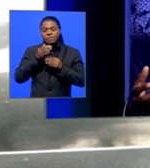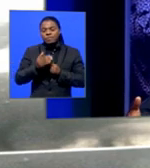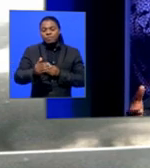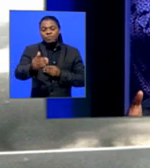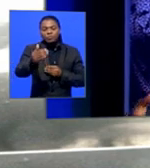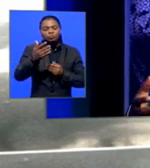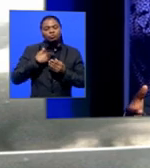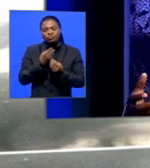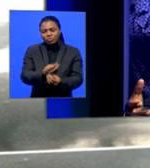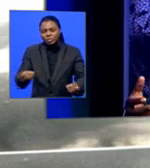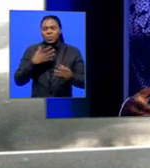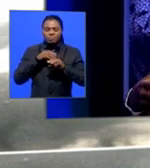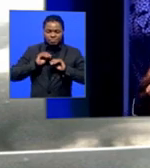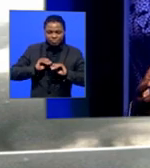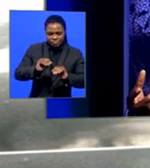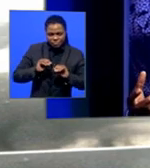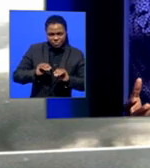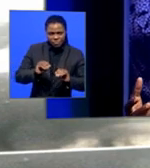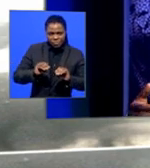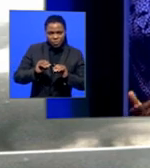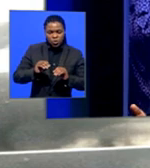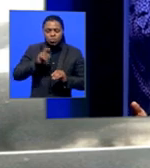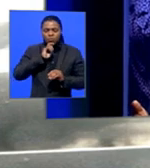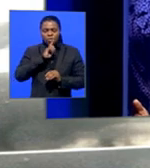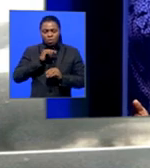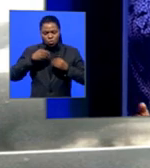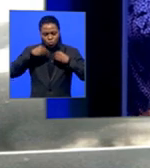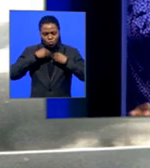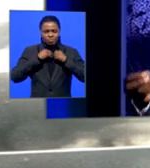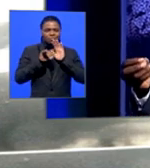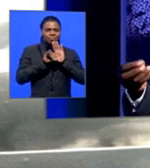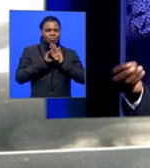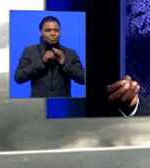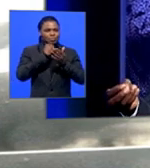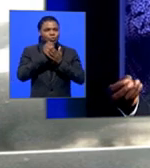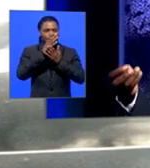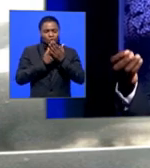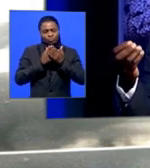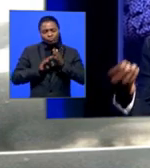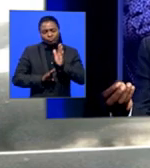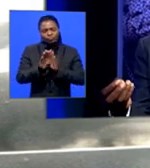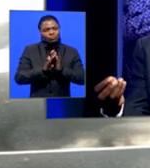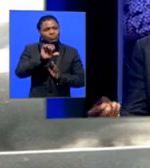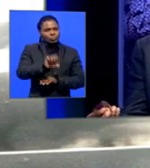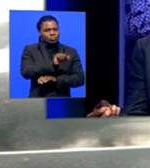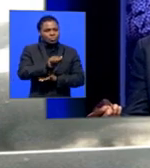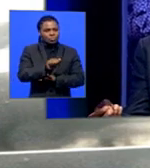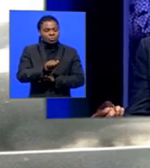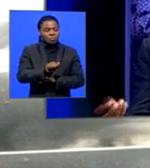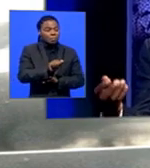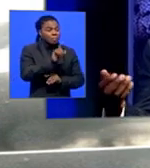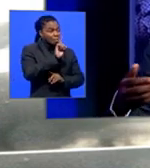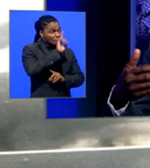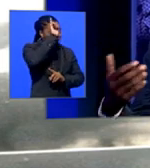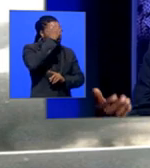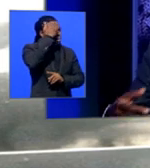but also to ensure that we use our own identity for nation building. I think what is important is that the memory of Madiba